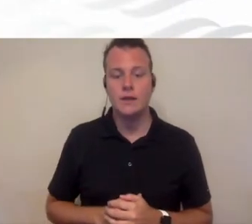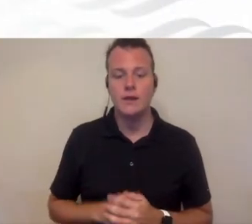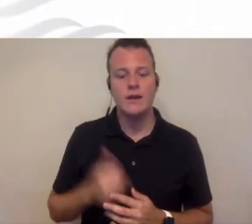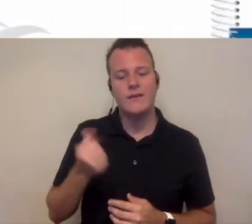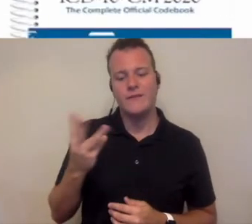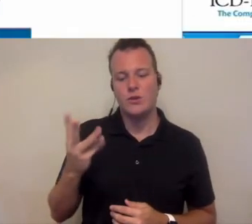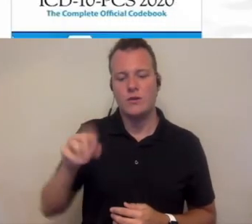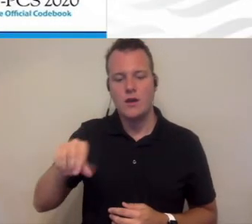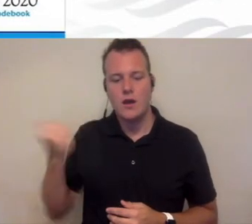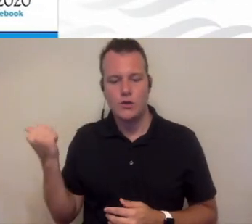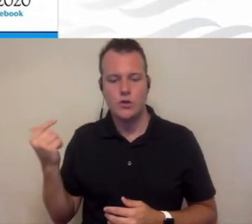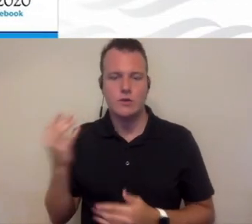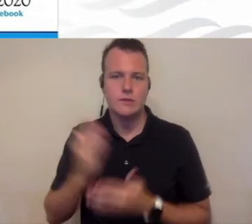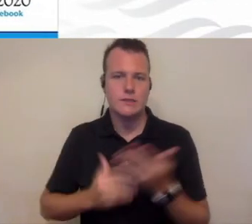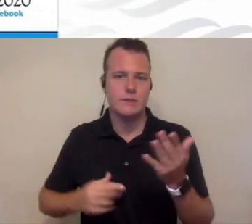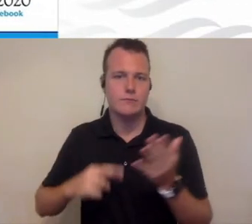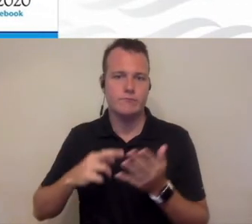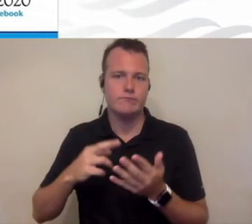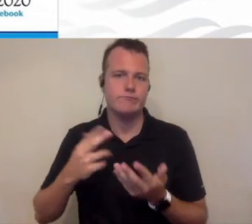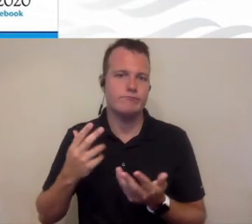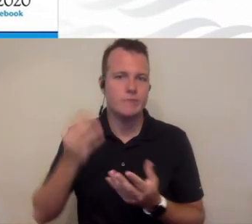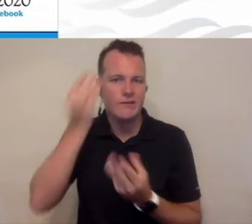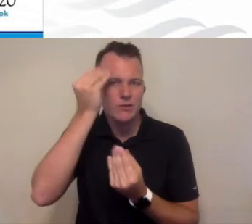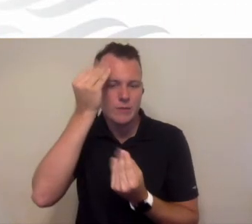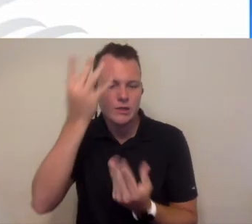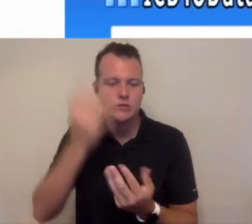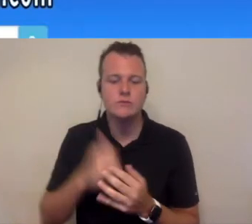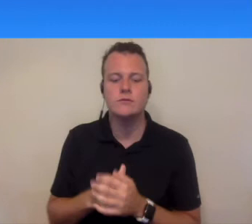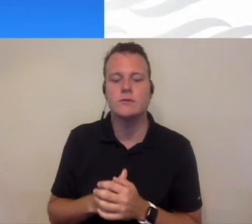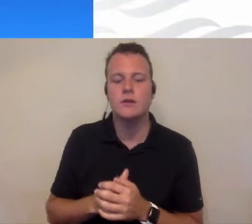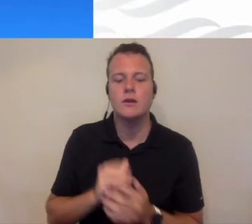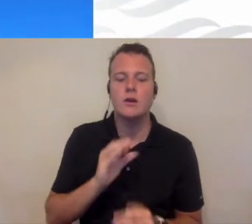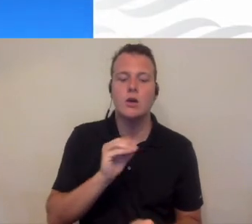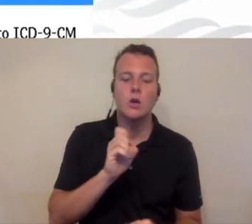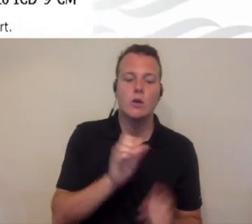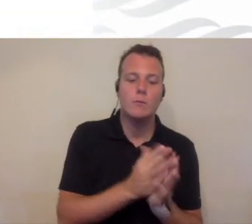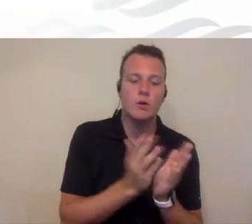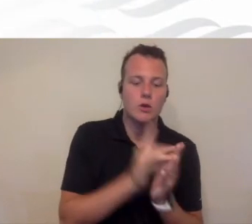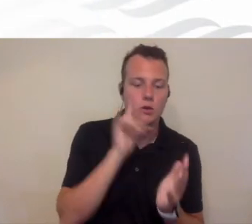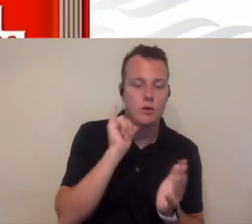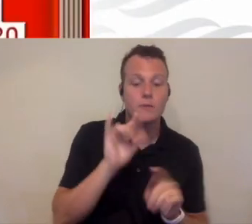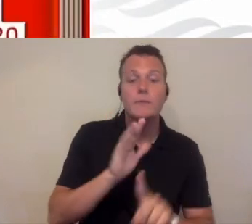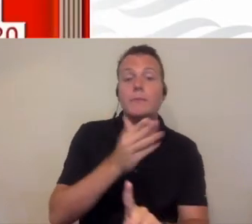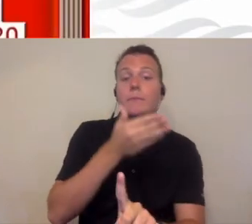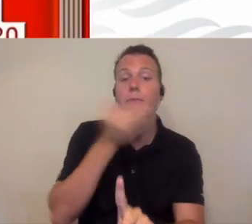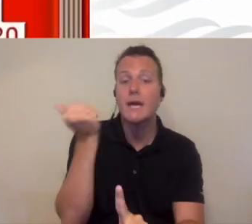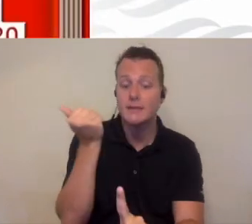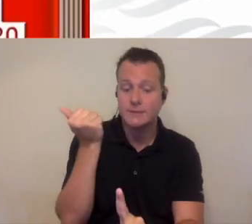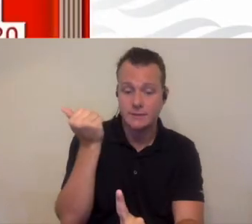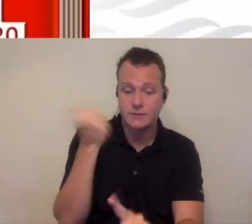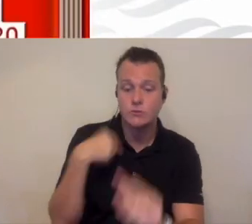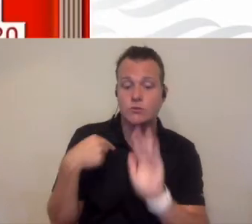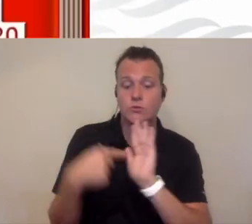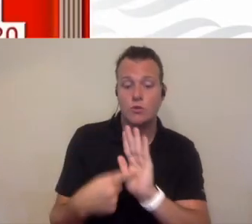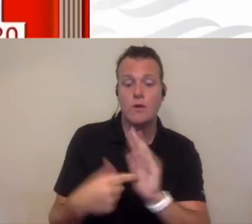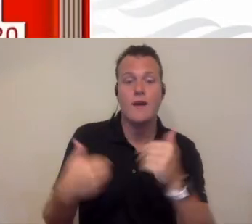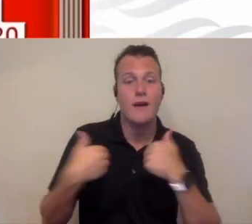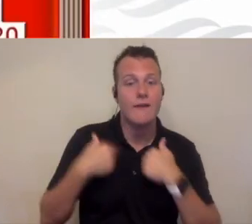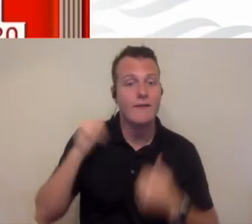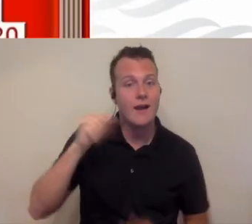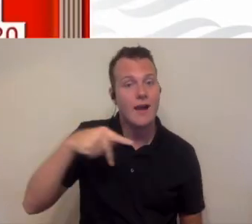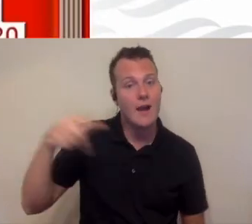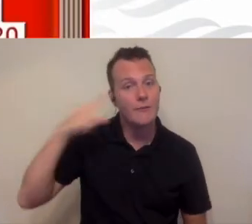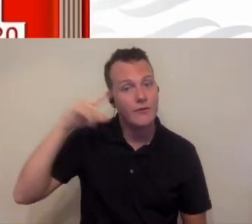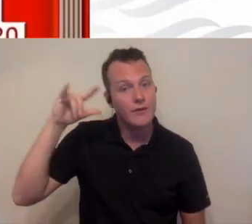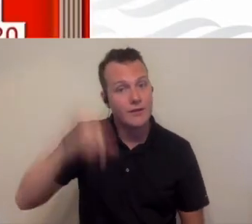few others and some references. These are what the code books look like, but the best part I want to show you is that there's an app